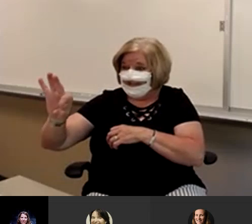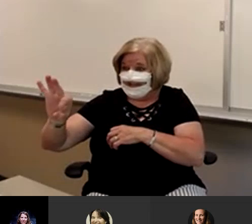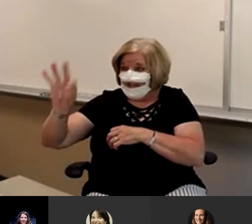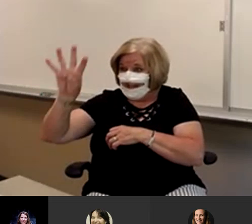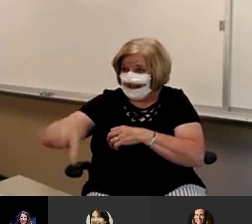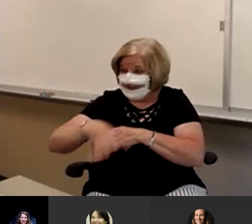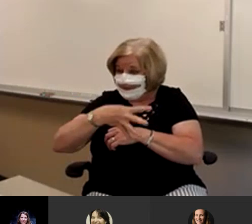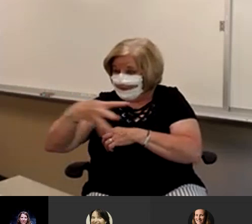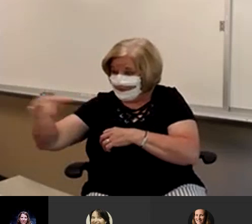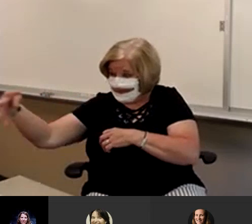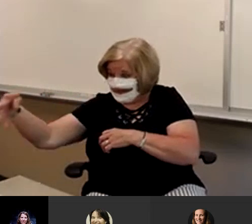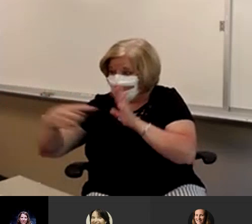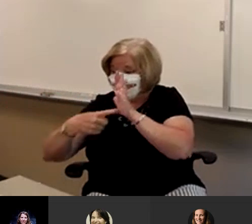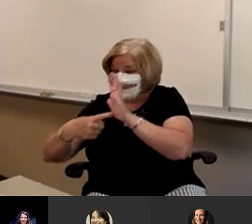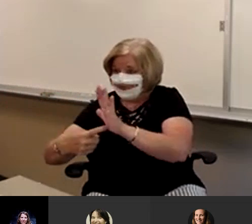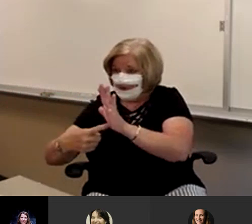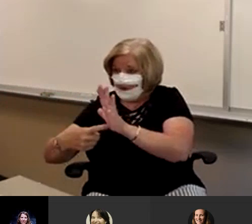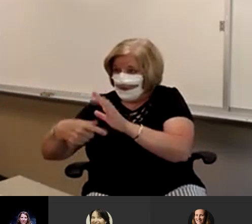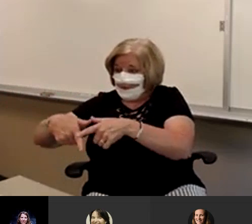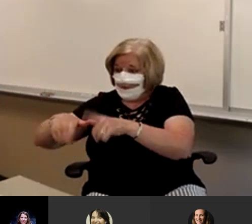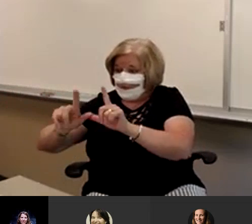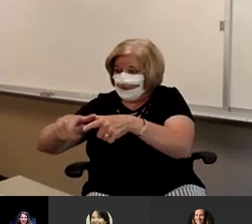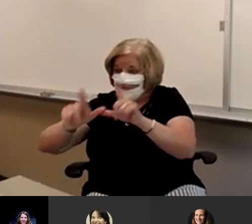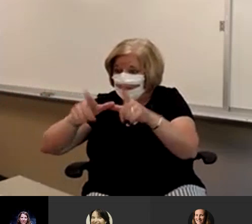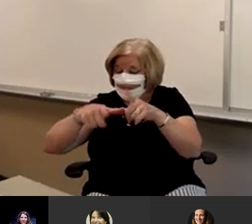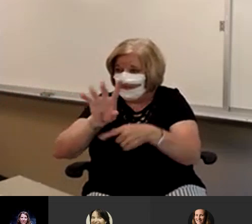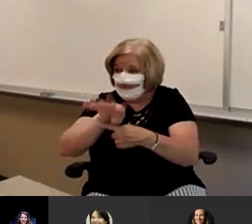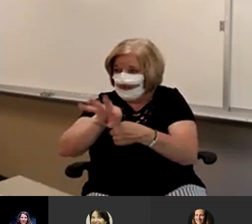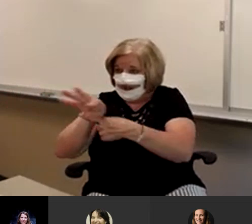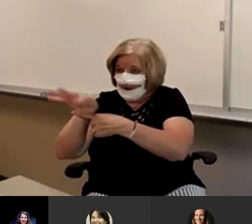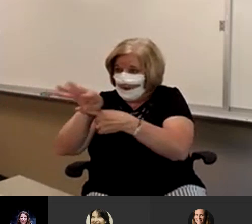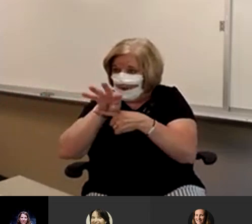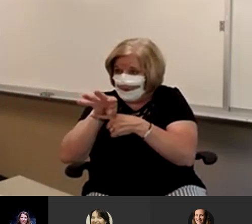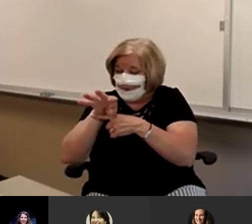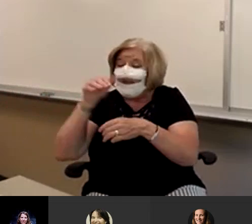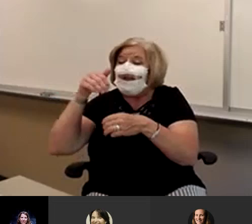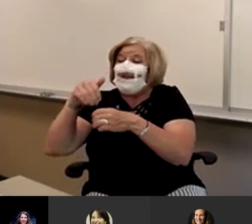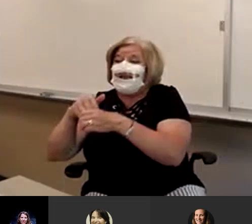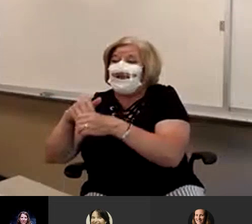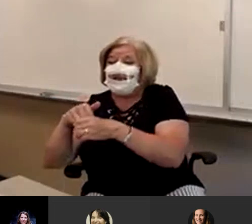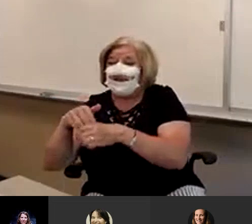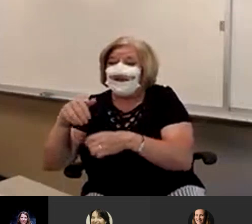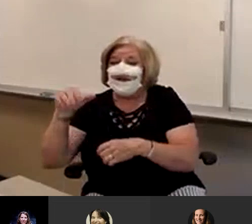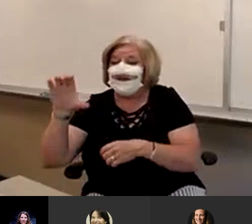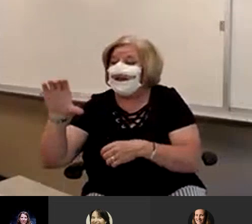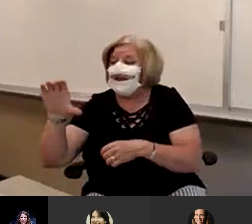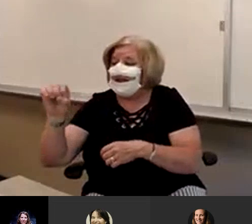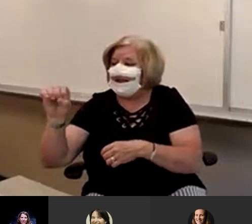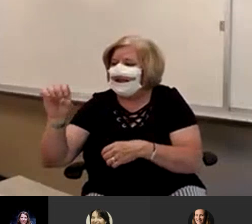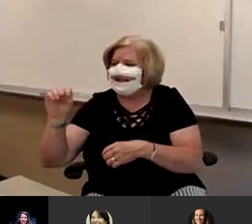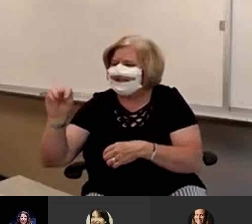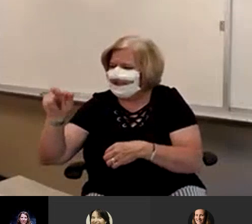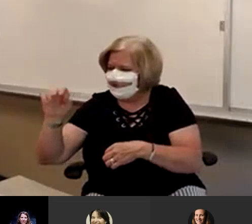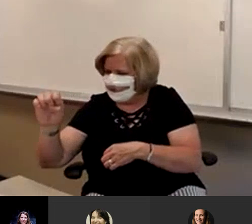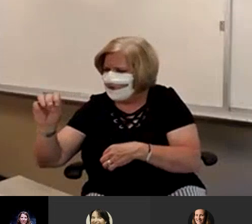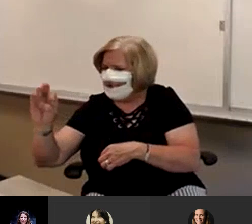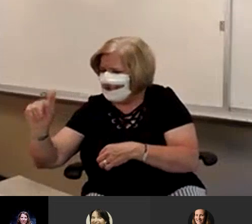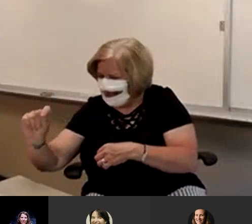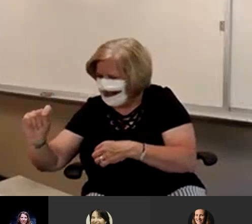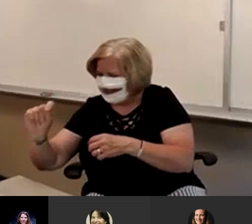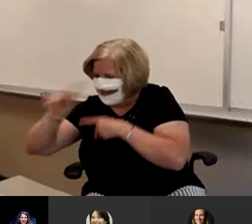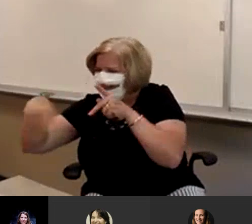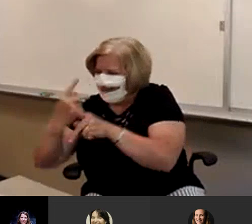okay? So you should see that. When you're in the CenterNet version, you only get the one